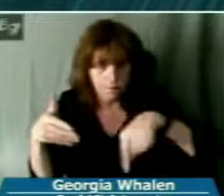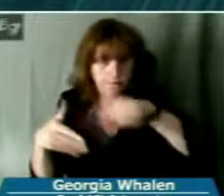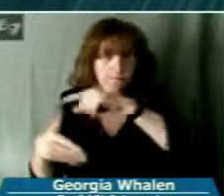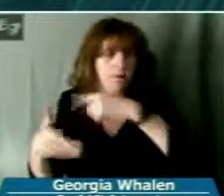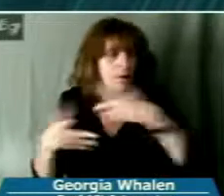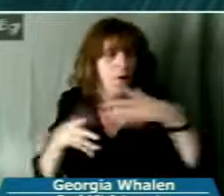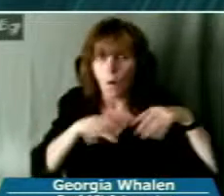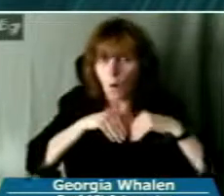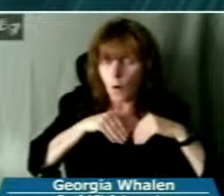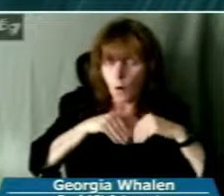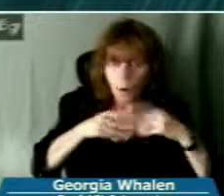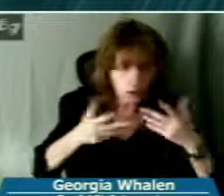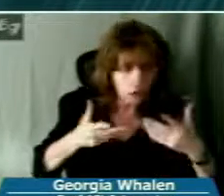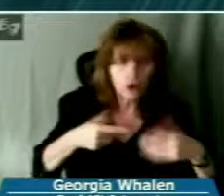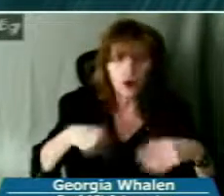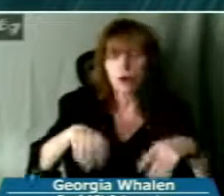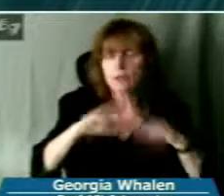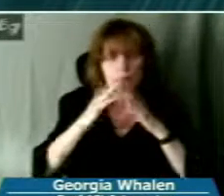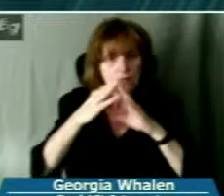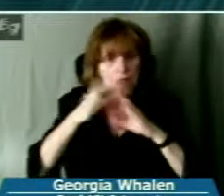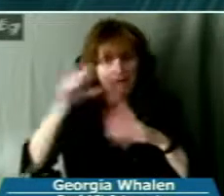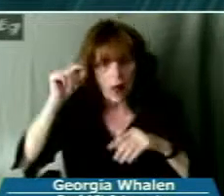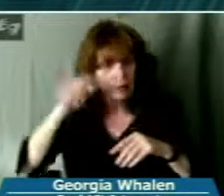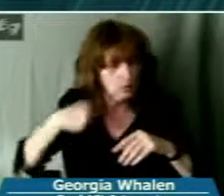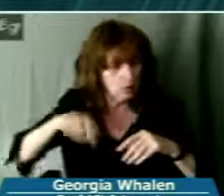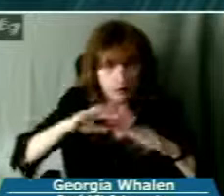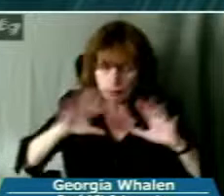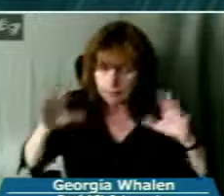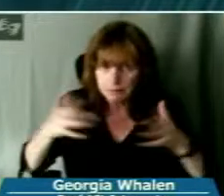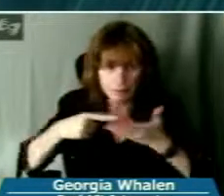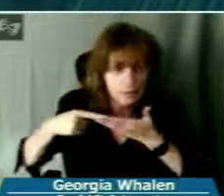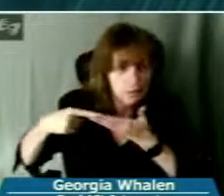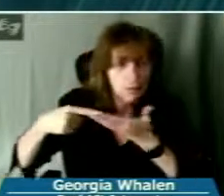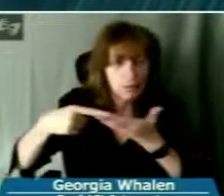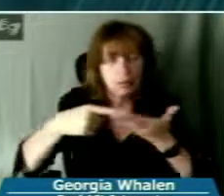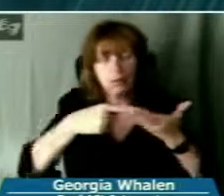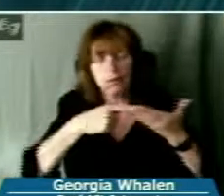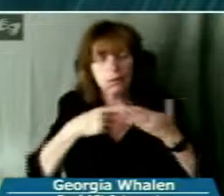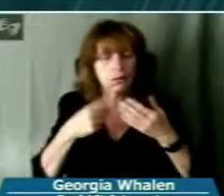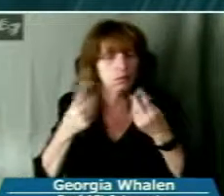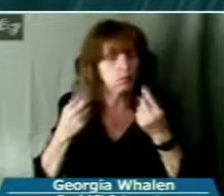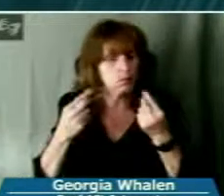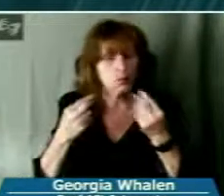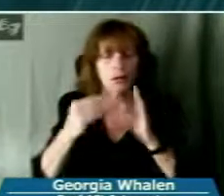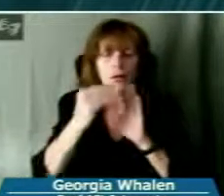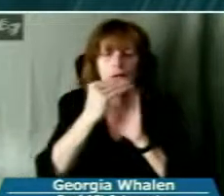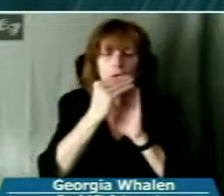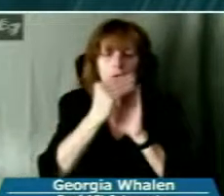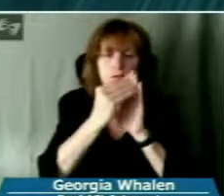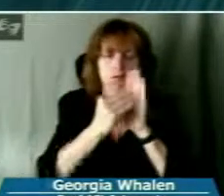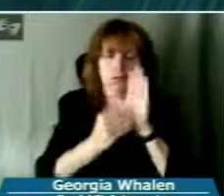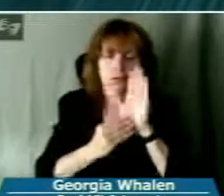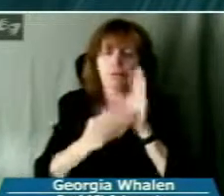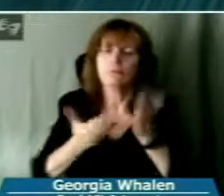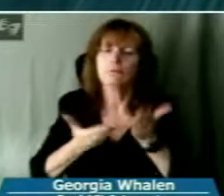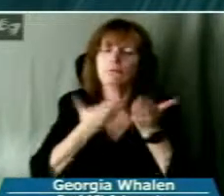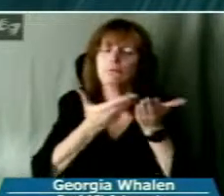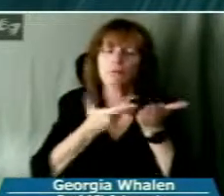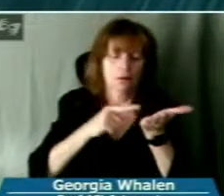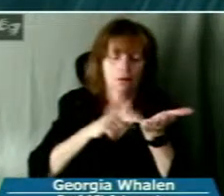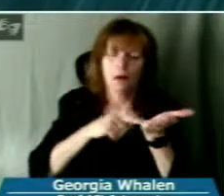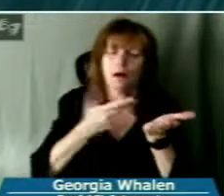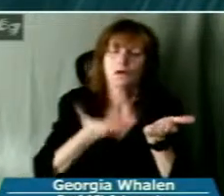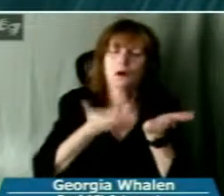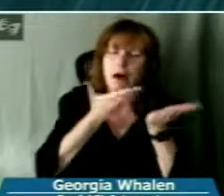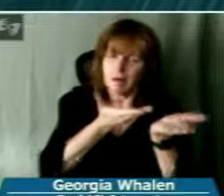presented a series of recommendations to Paul and Elizabeth and I, who are the